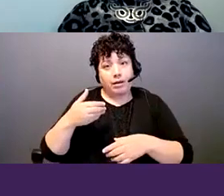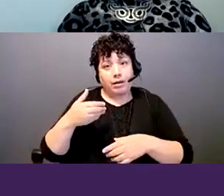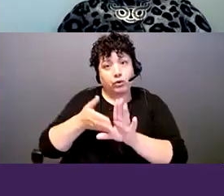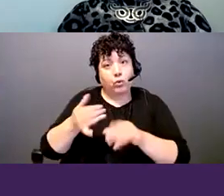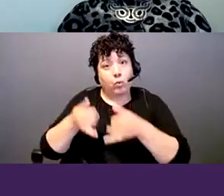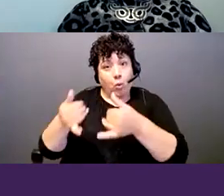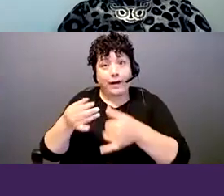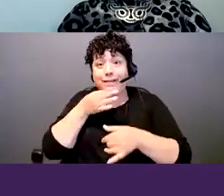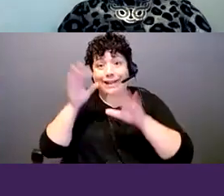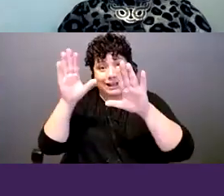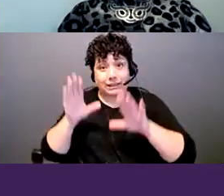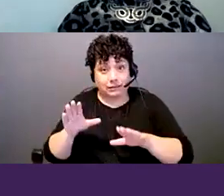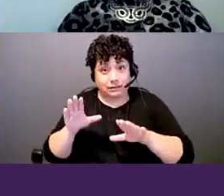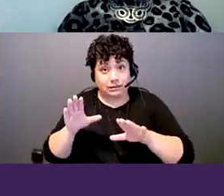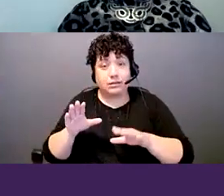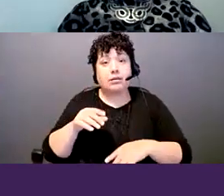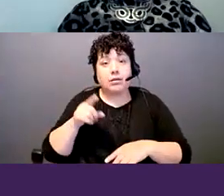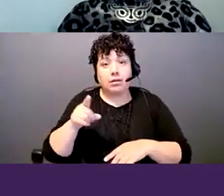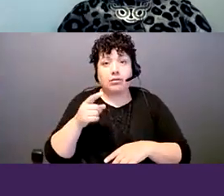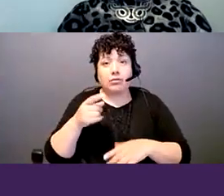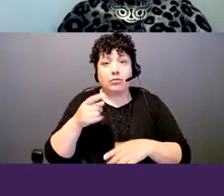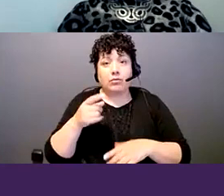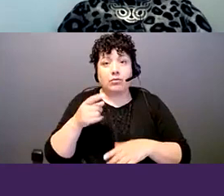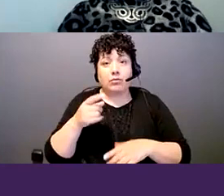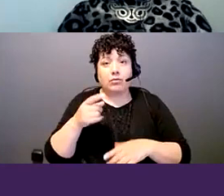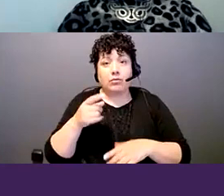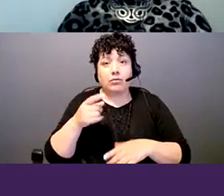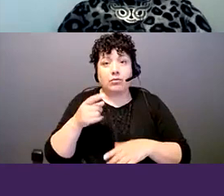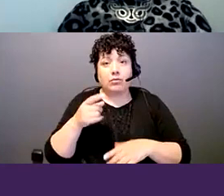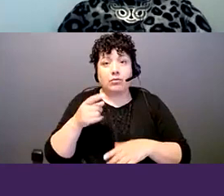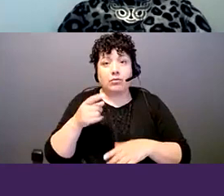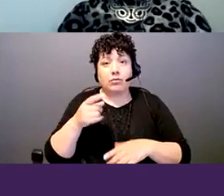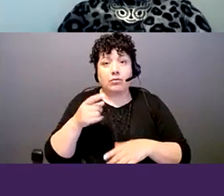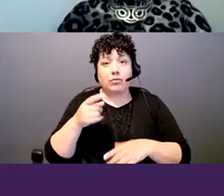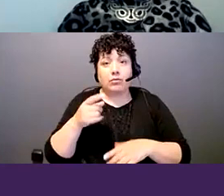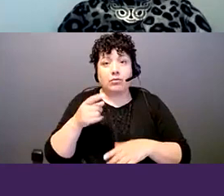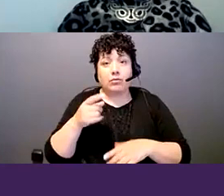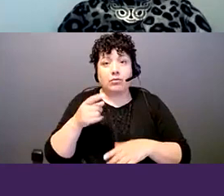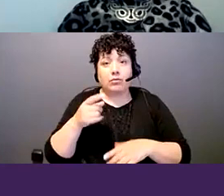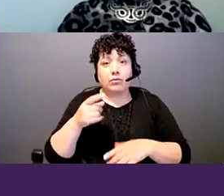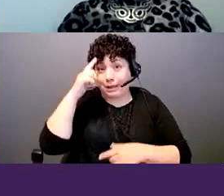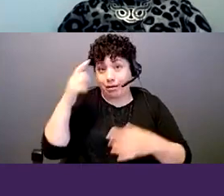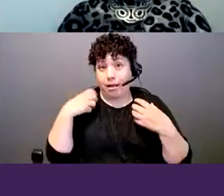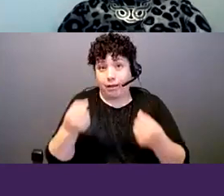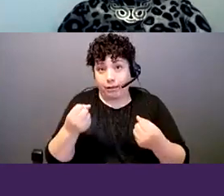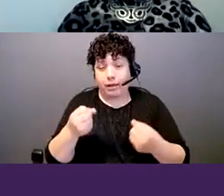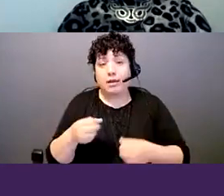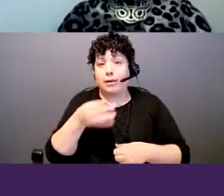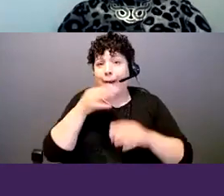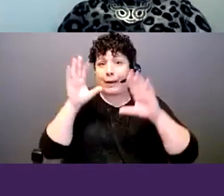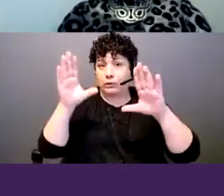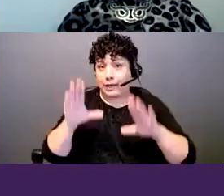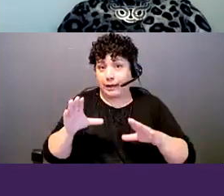and recipient of the inaugural 2018 Seniors Mental Health Outstanding Care and